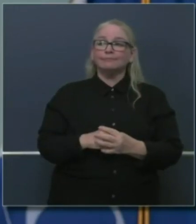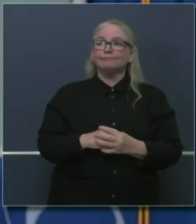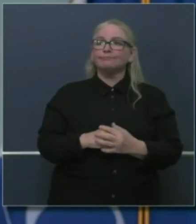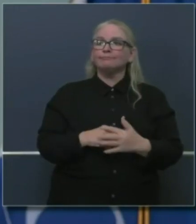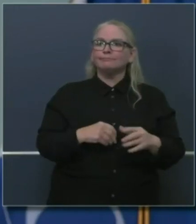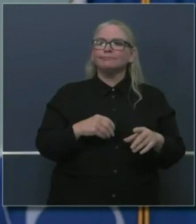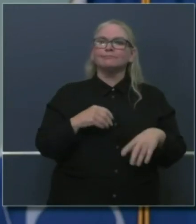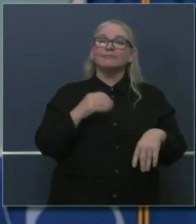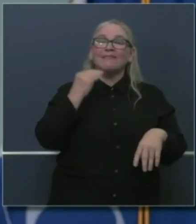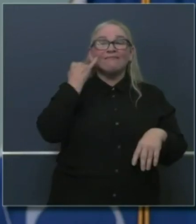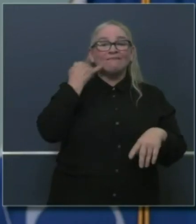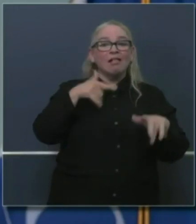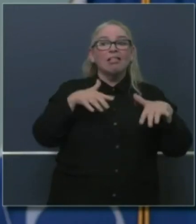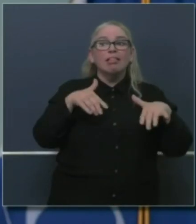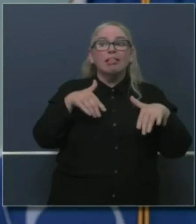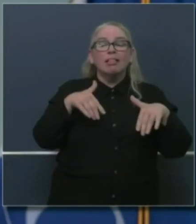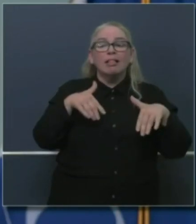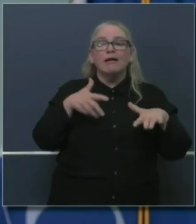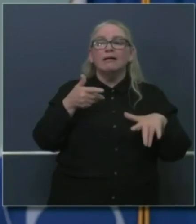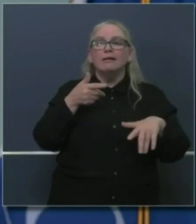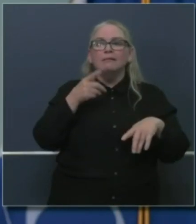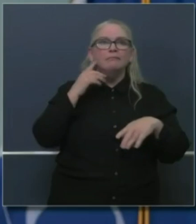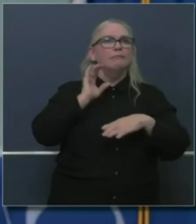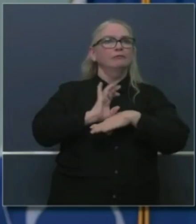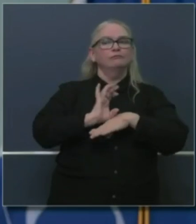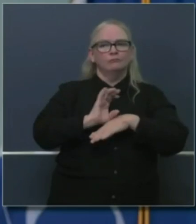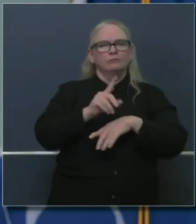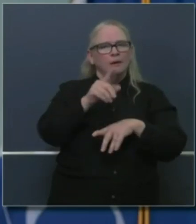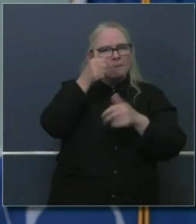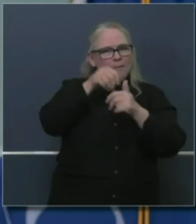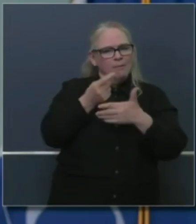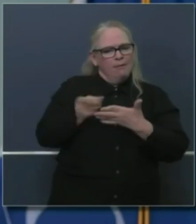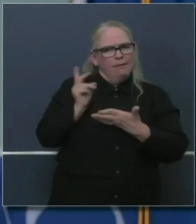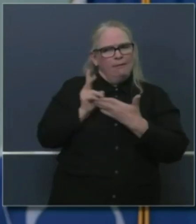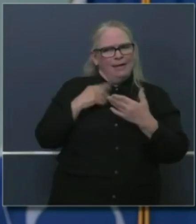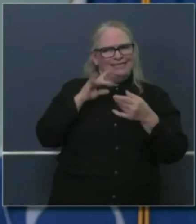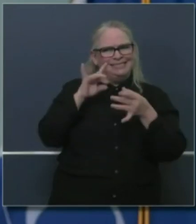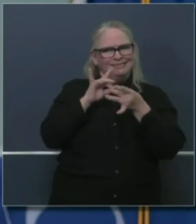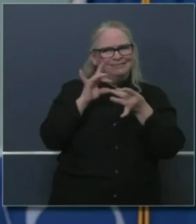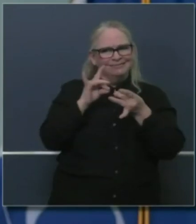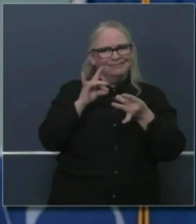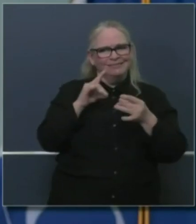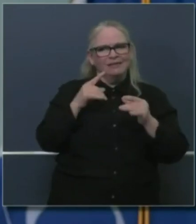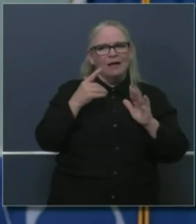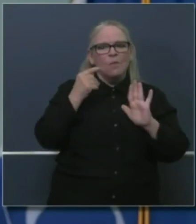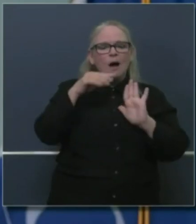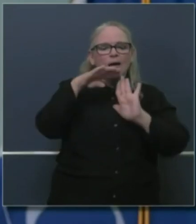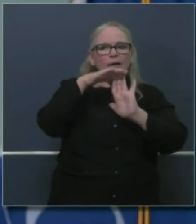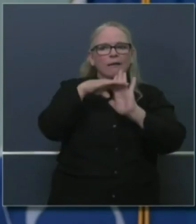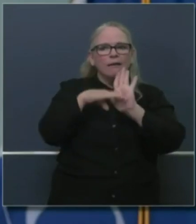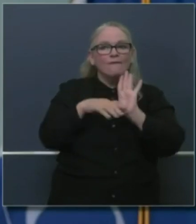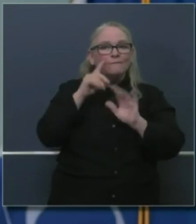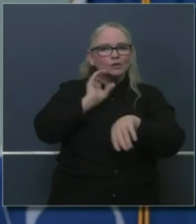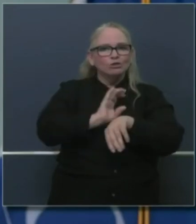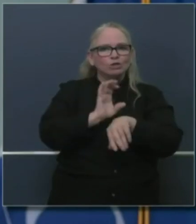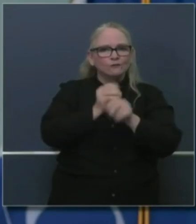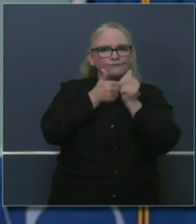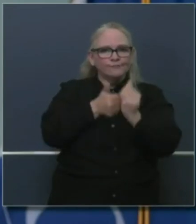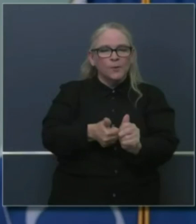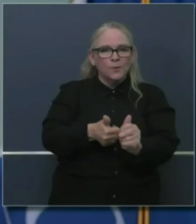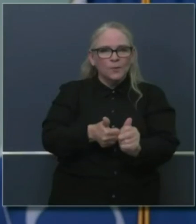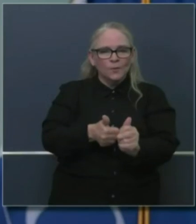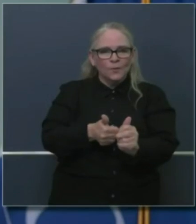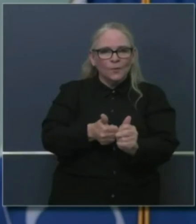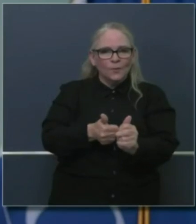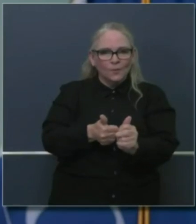a look. A few weeks back, we added guidelines and clarified for faith-based leaders. We worked, I had a series